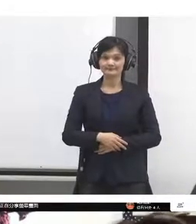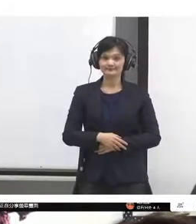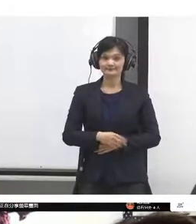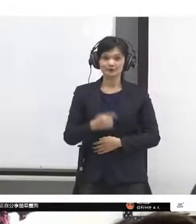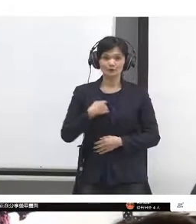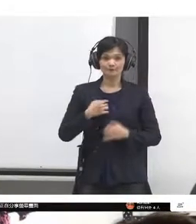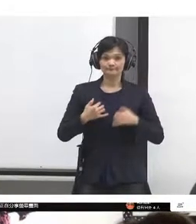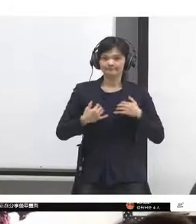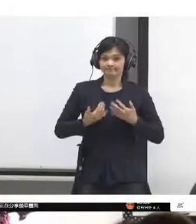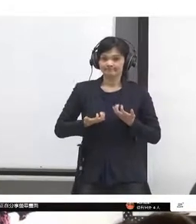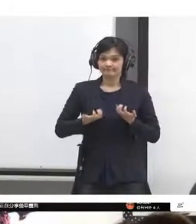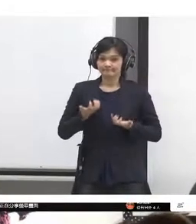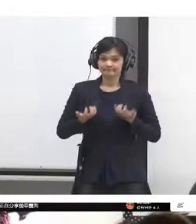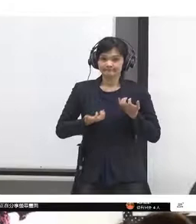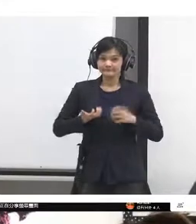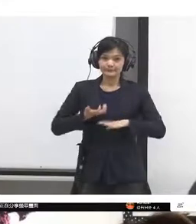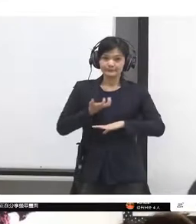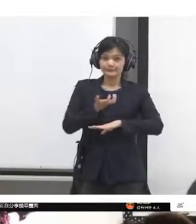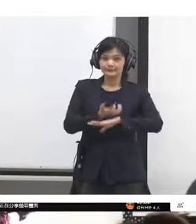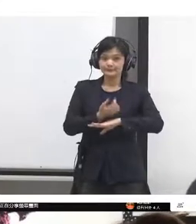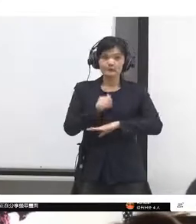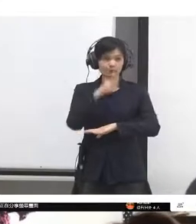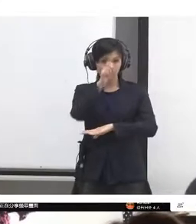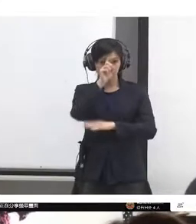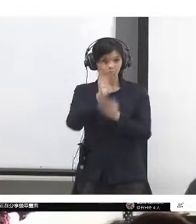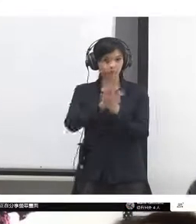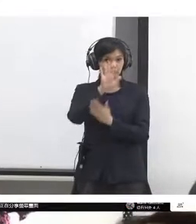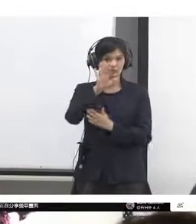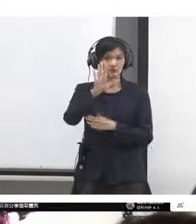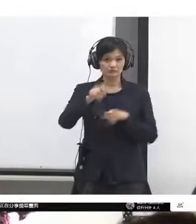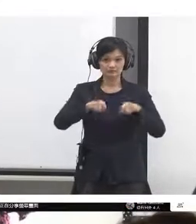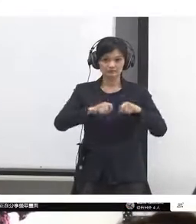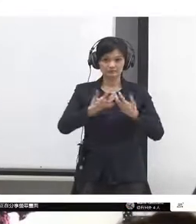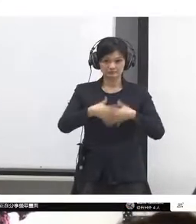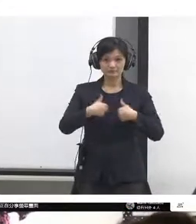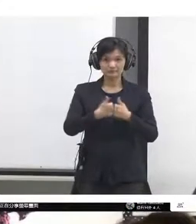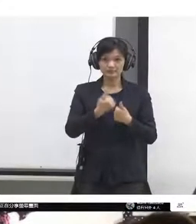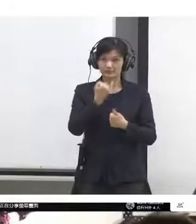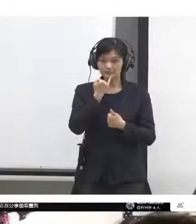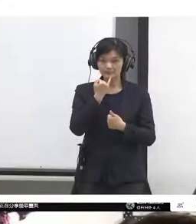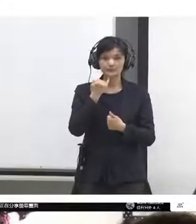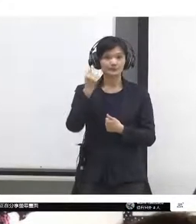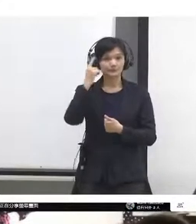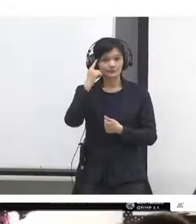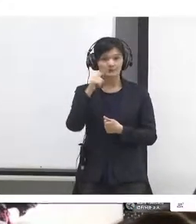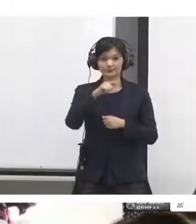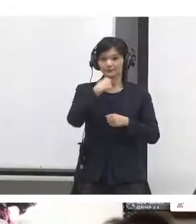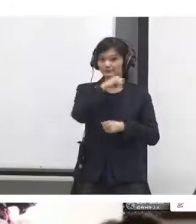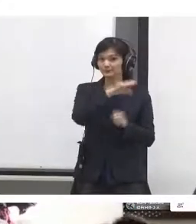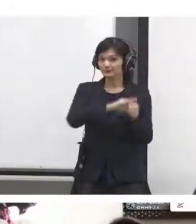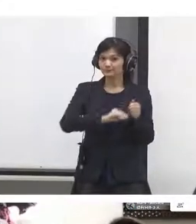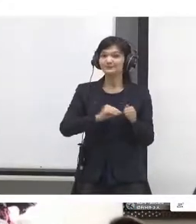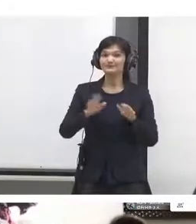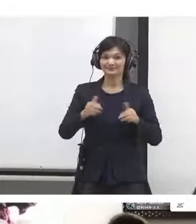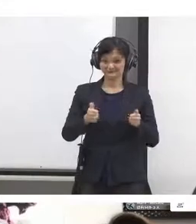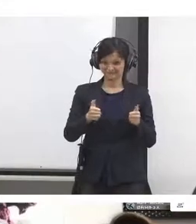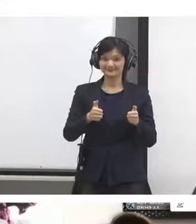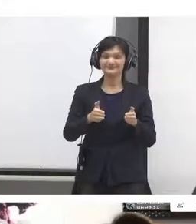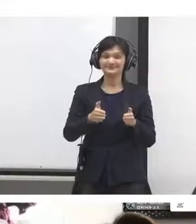civic tech, and of course learn from the what's going on in Taiwan. Thank you. This is my introduction.